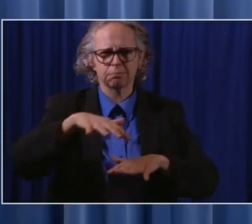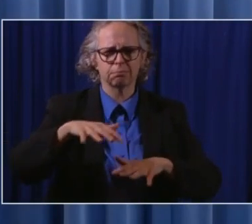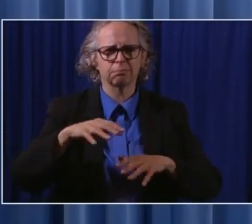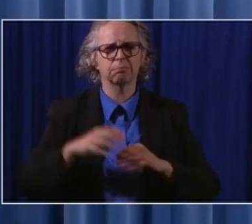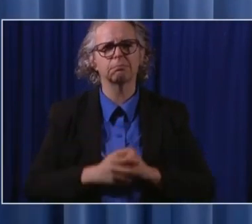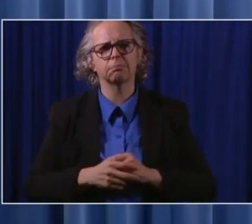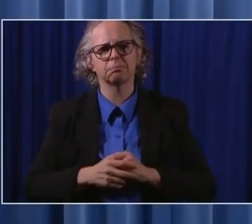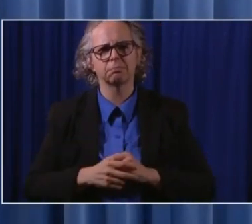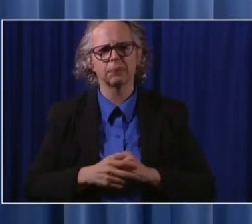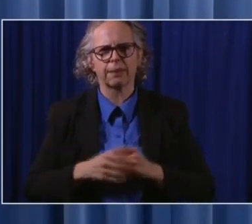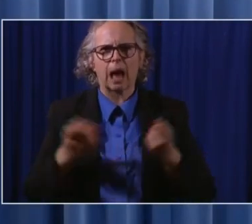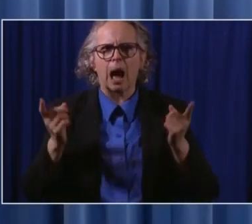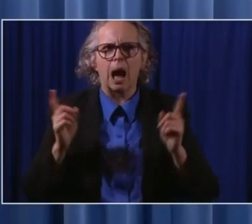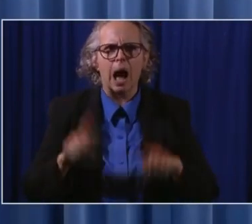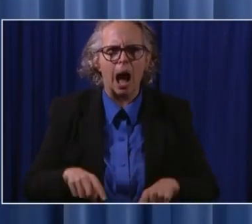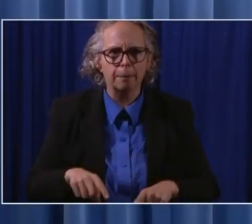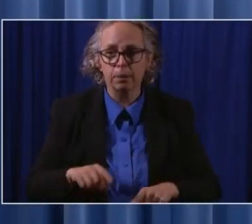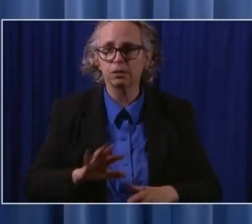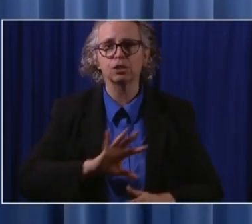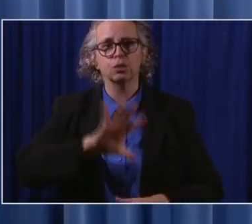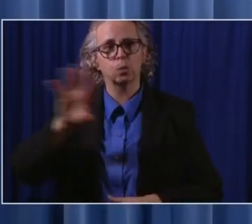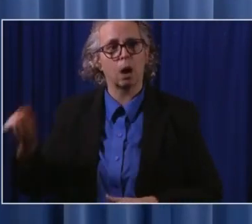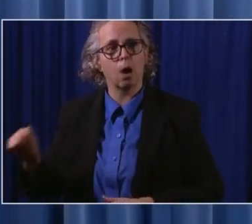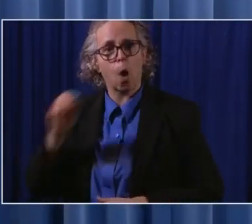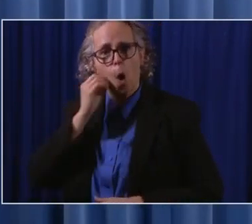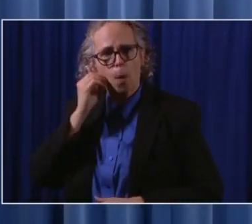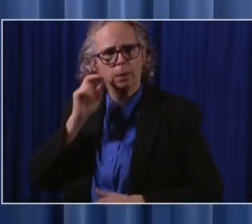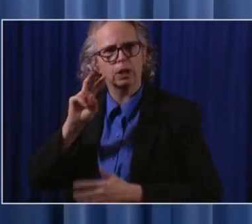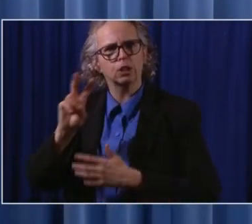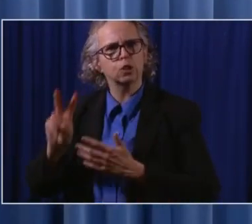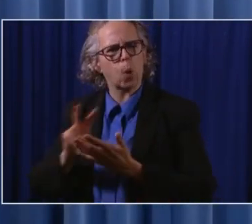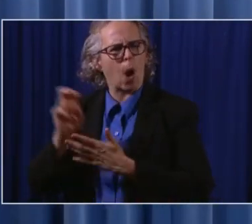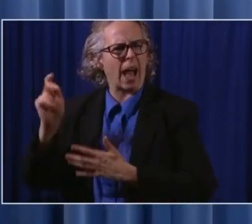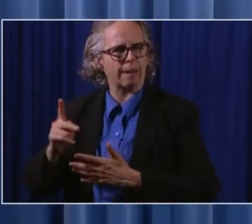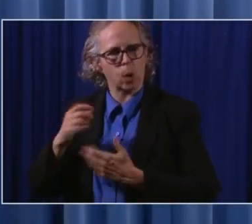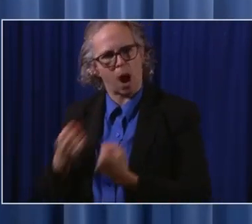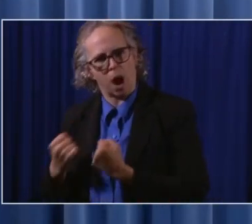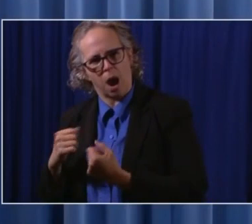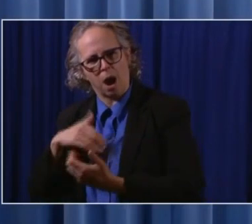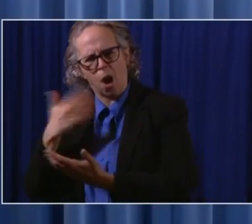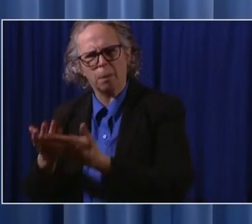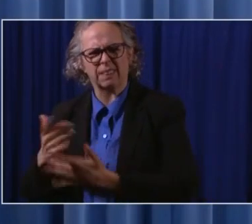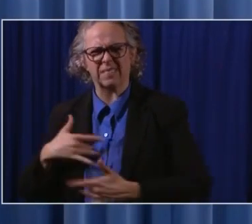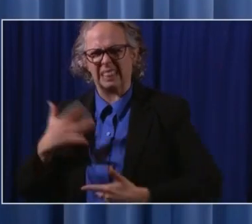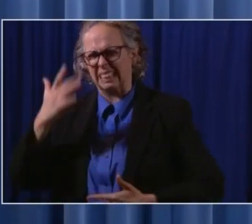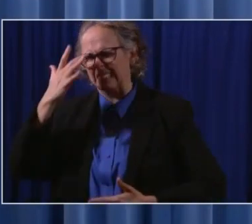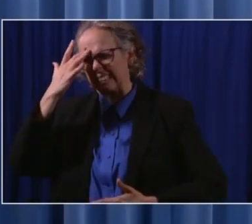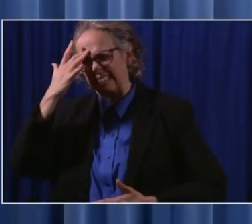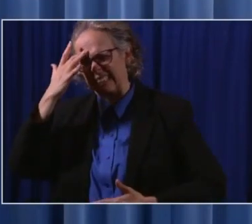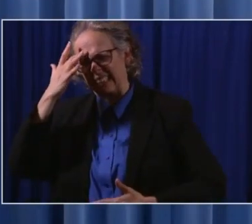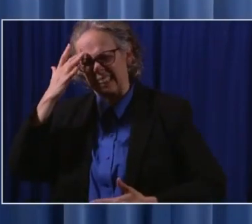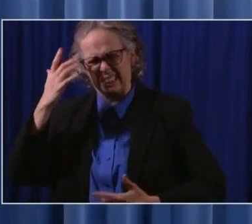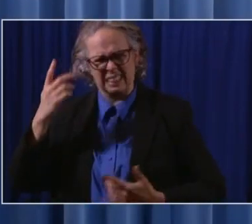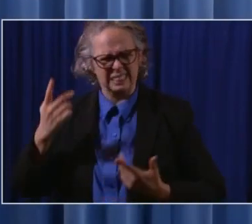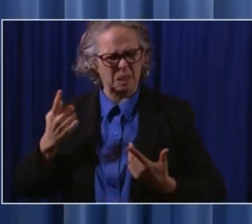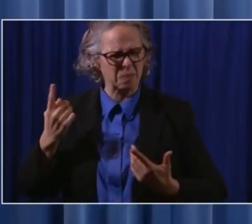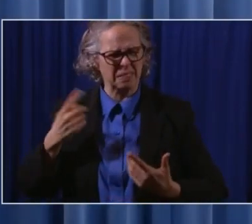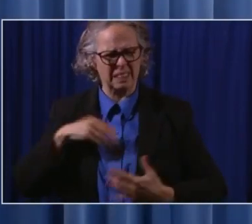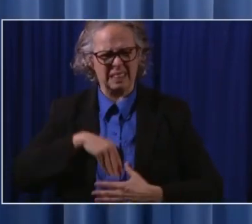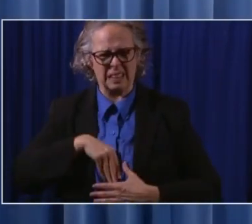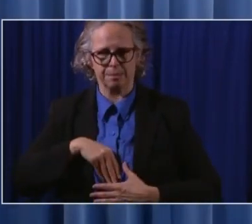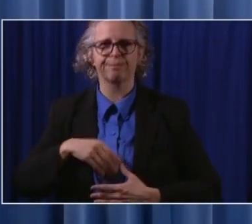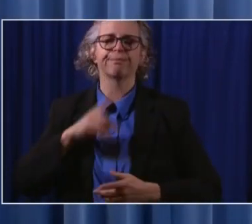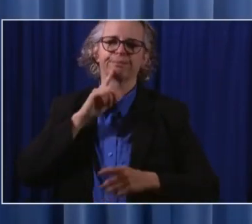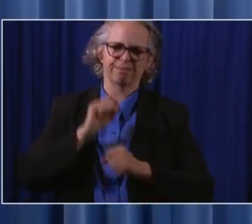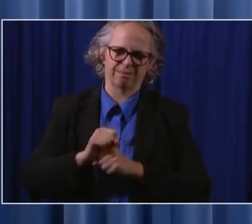hours away. She then later started feeling sick. She learned her friends had tested positive, then she did too. Her parents got